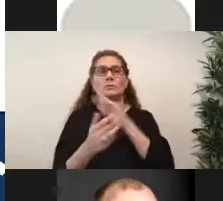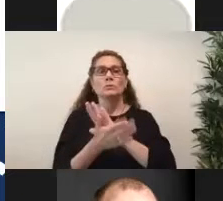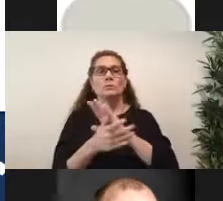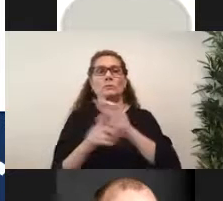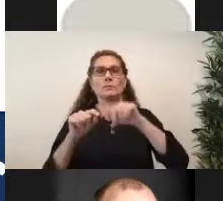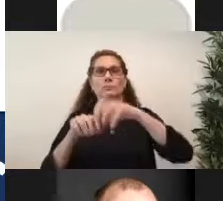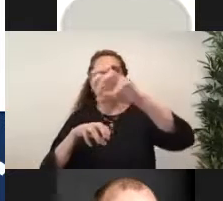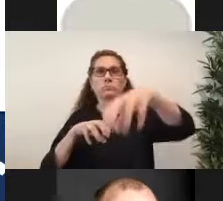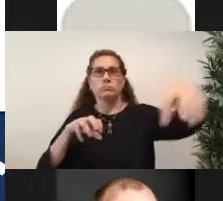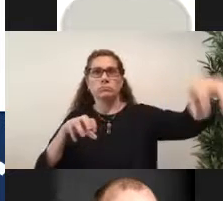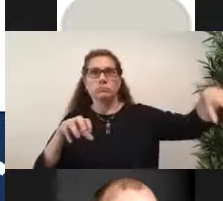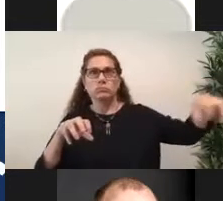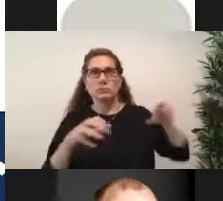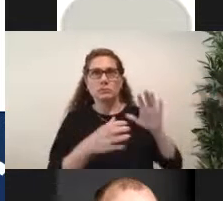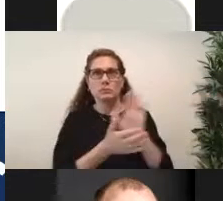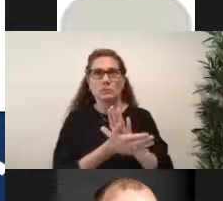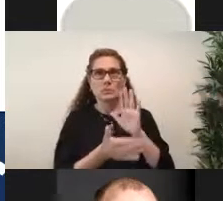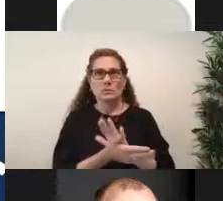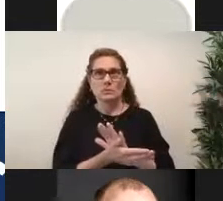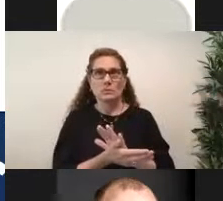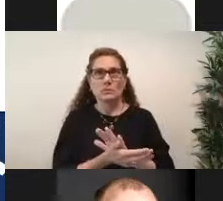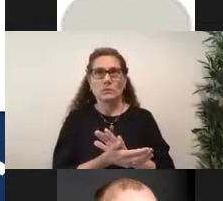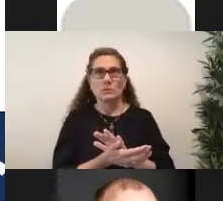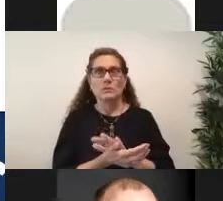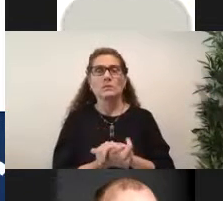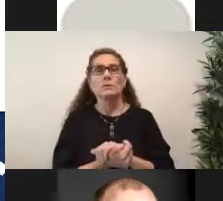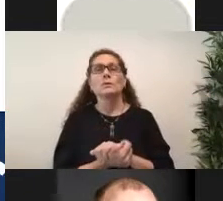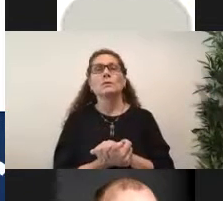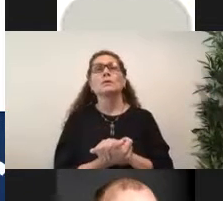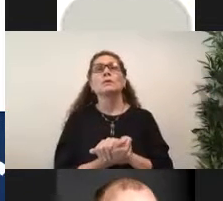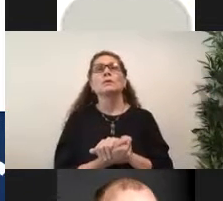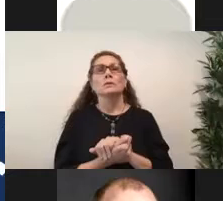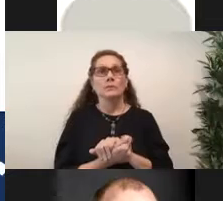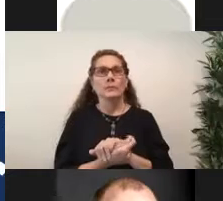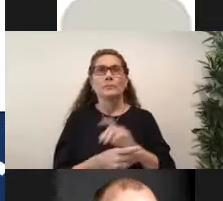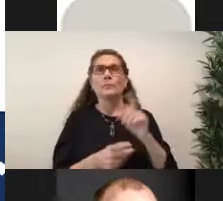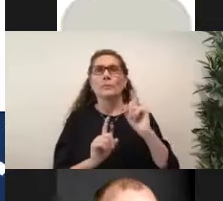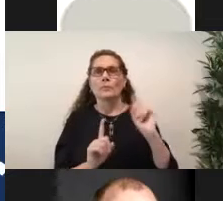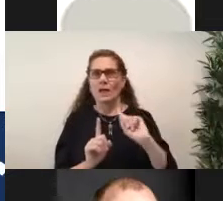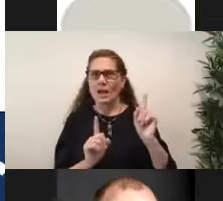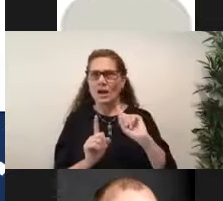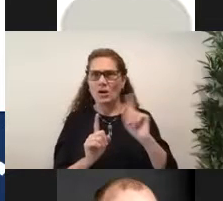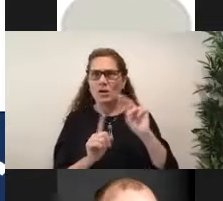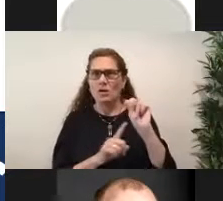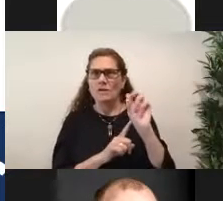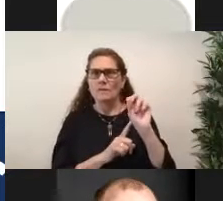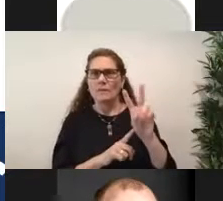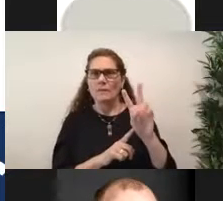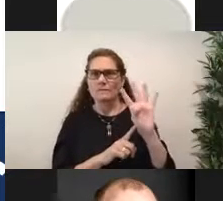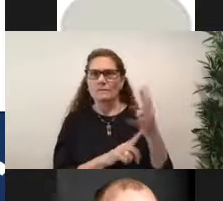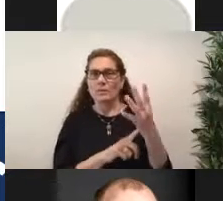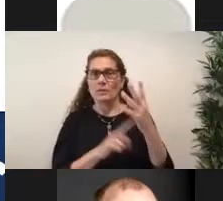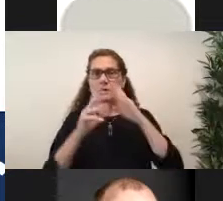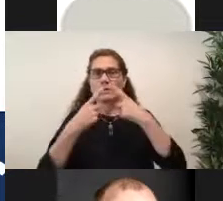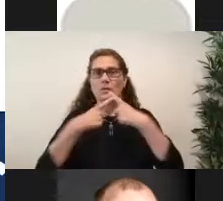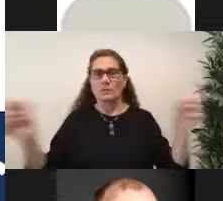of locations and schedule will be announced this Thursday on November 4th. Thank you to MPS, Seton Schools, and Children's Hospital for partnering with us